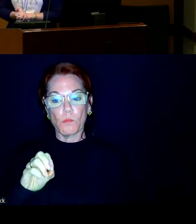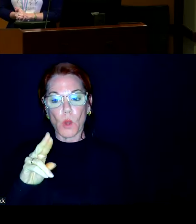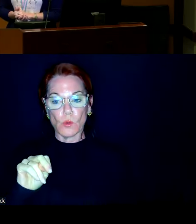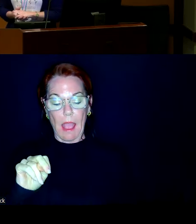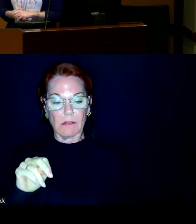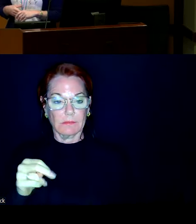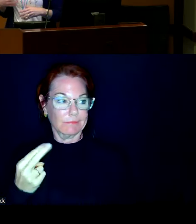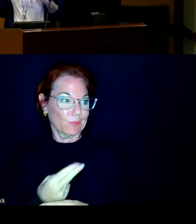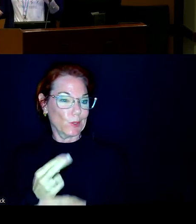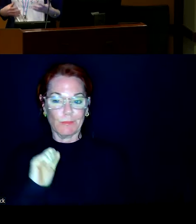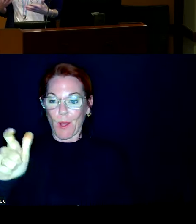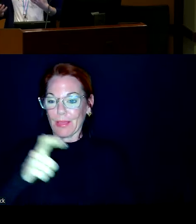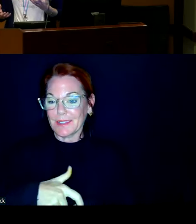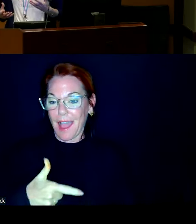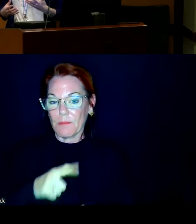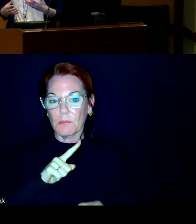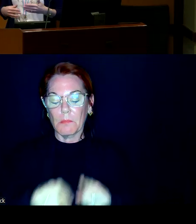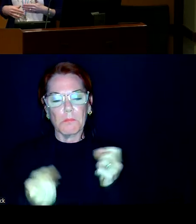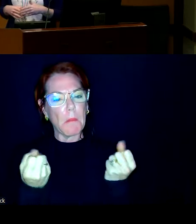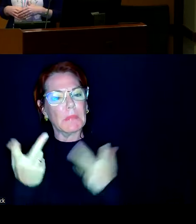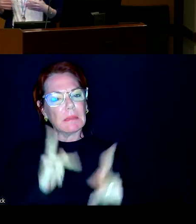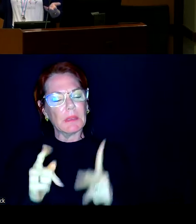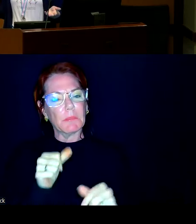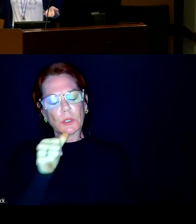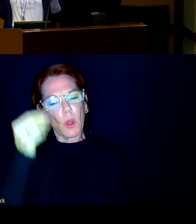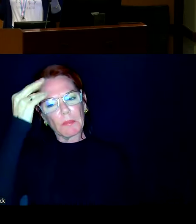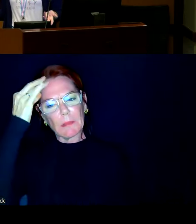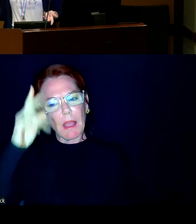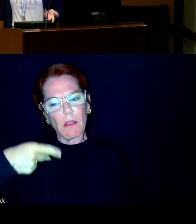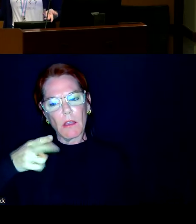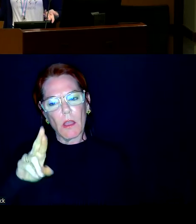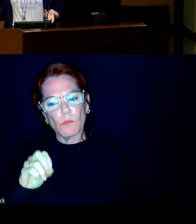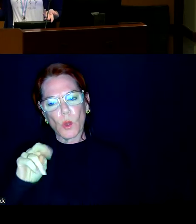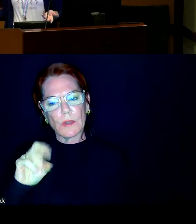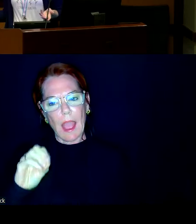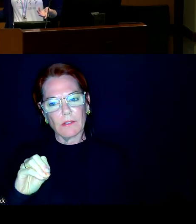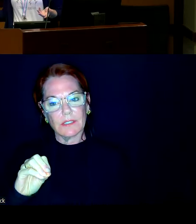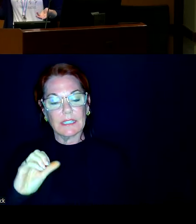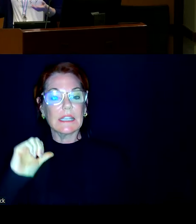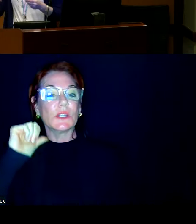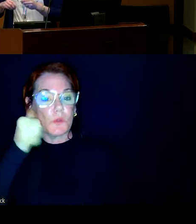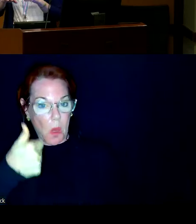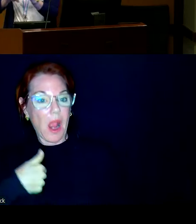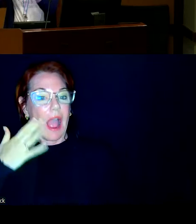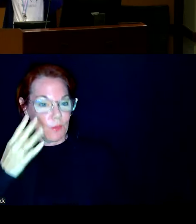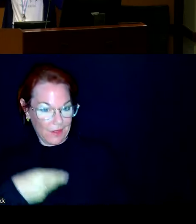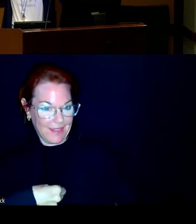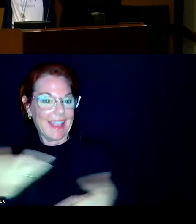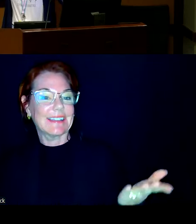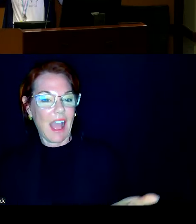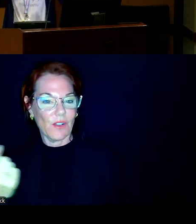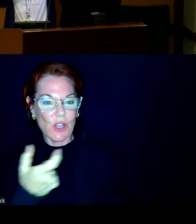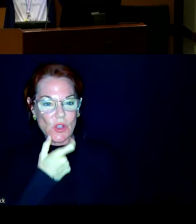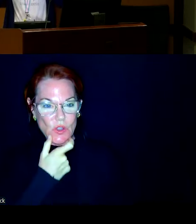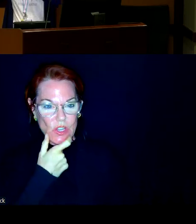the time, but so many people don't even think about pronouns. So tomorrow I will be handing out cookies and pronoun badges. And I have to put up